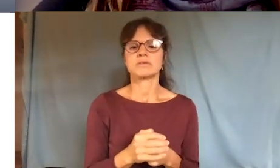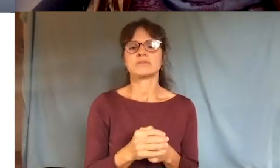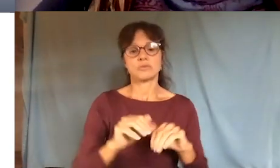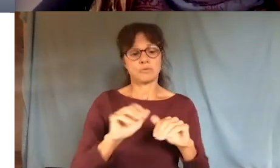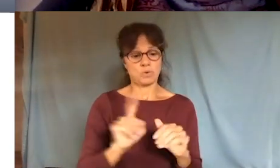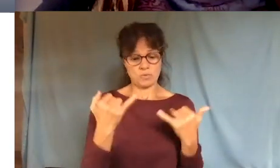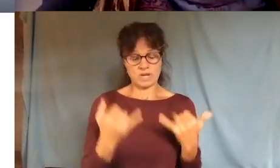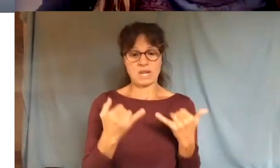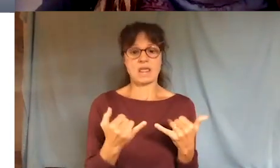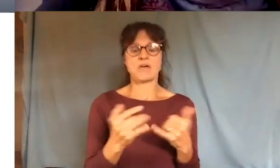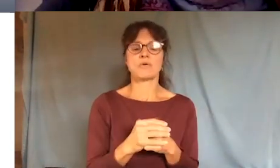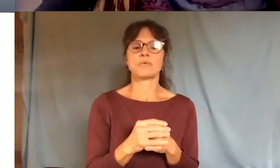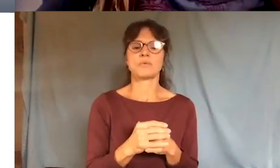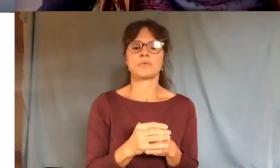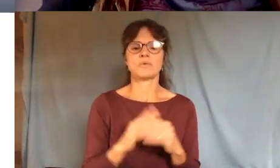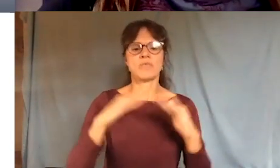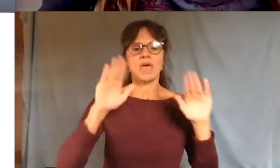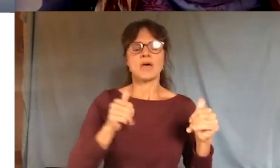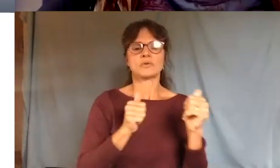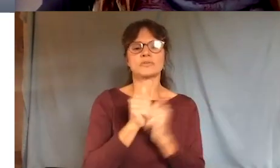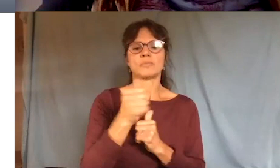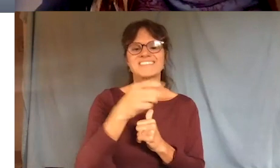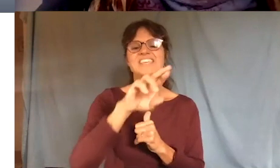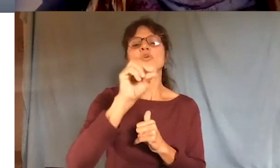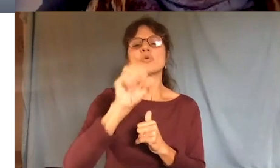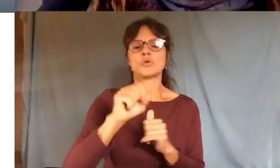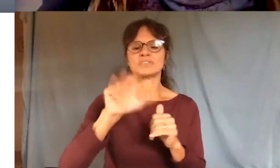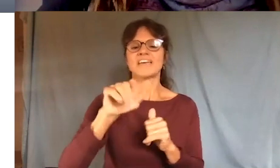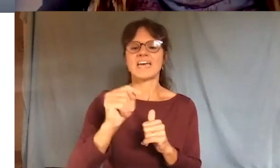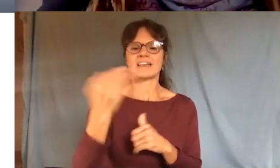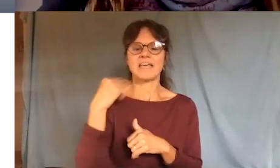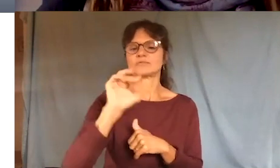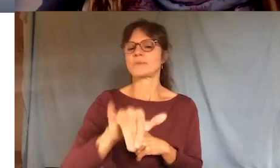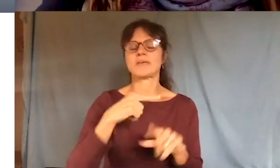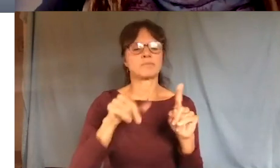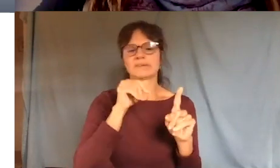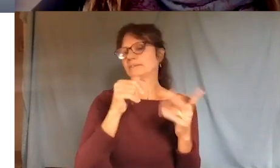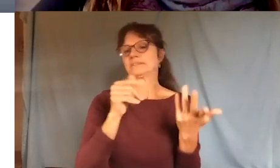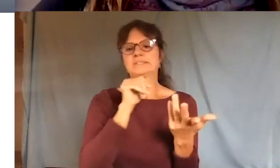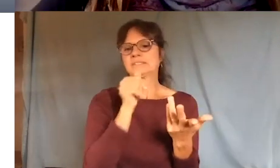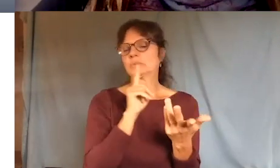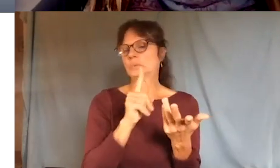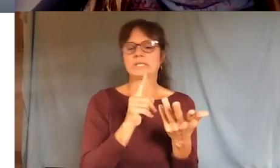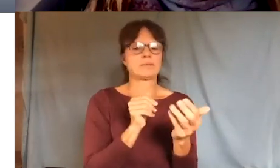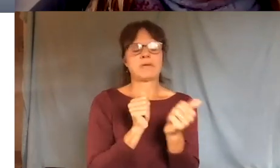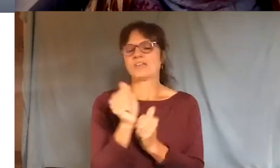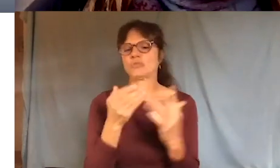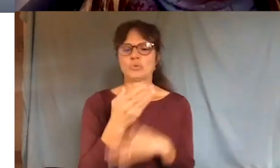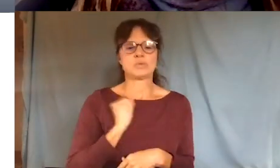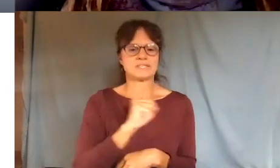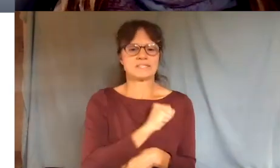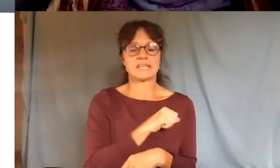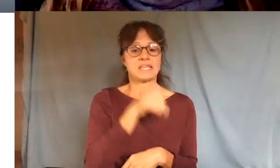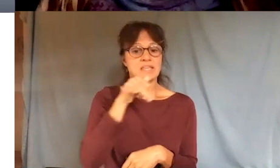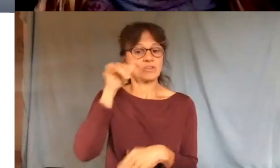now? The House passed the HEROES Act in May, but it went nowhere with the Senate. And yesterday, House